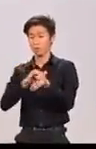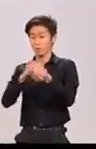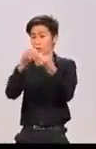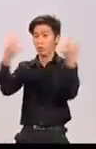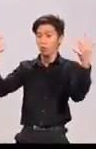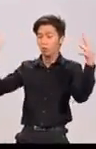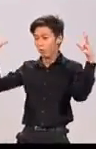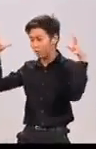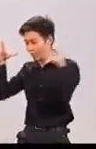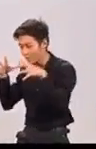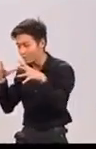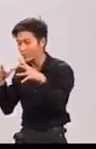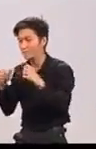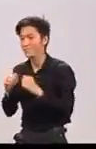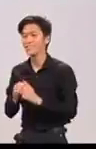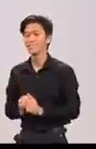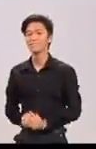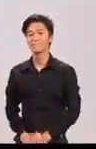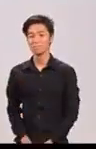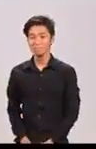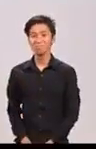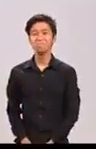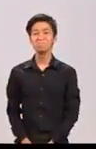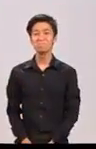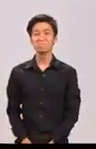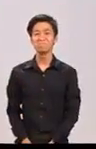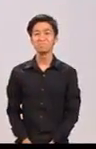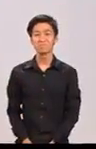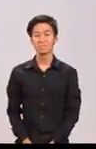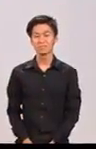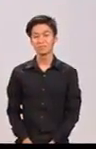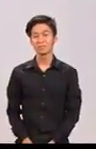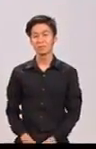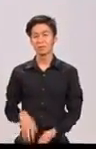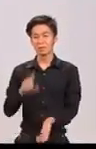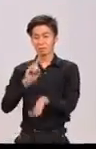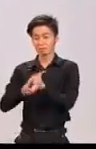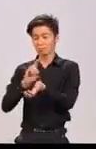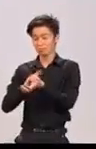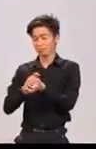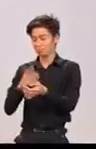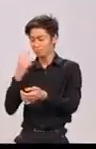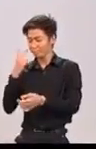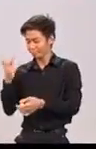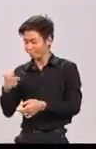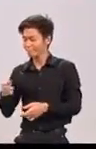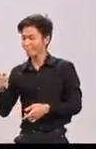They think I'm all right, but anyway, I'm going to have a full checkup after this.